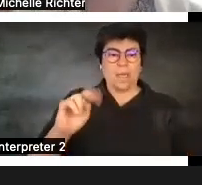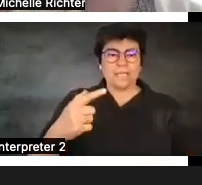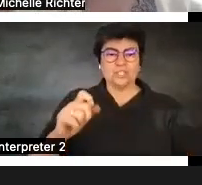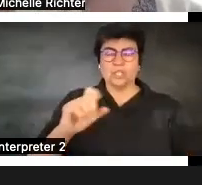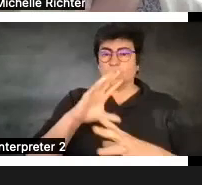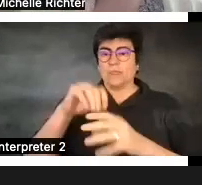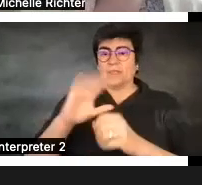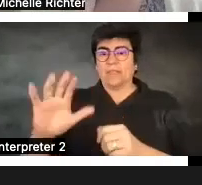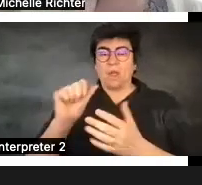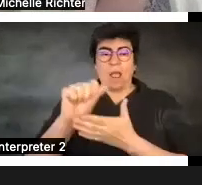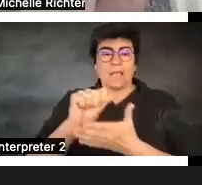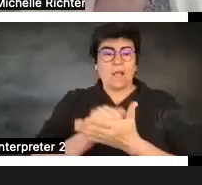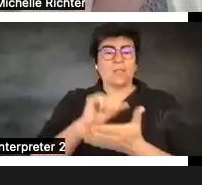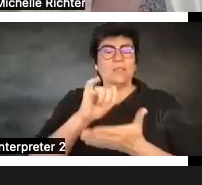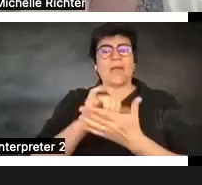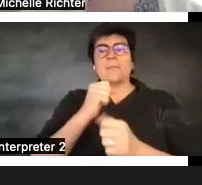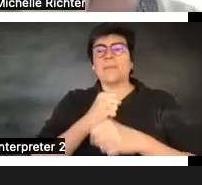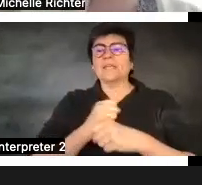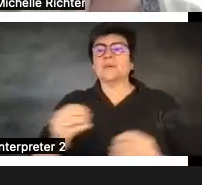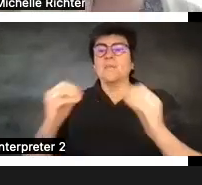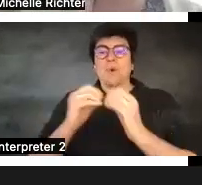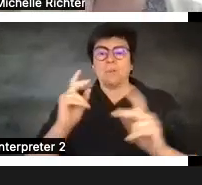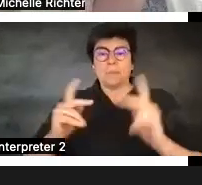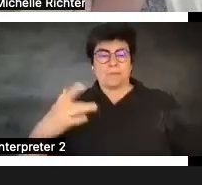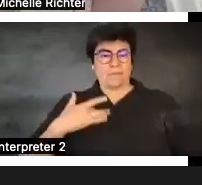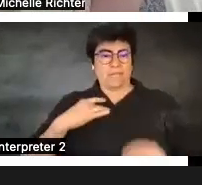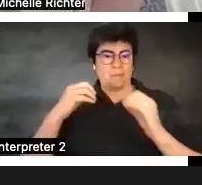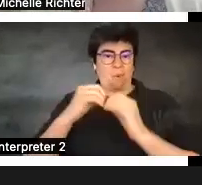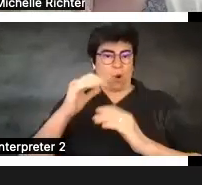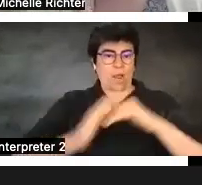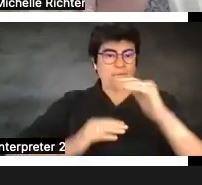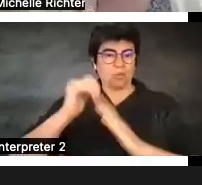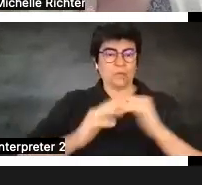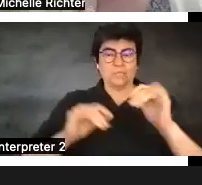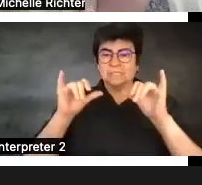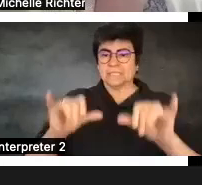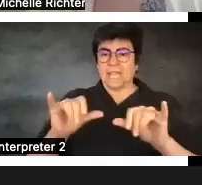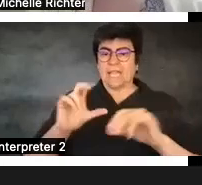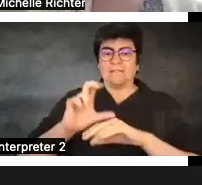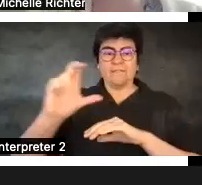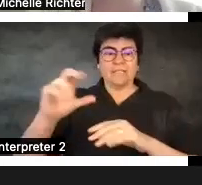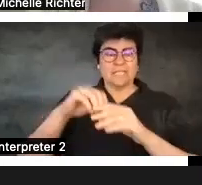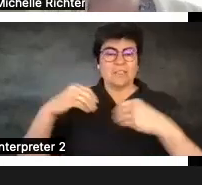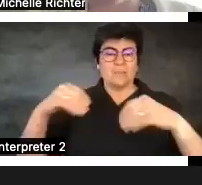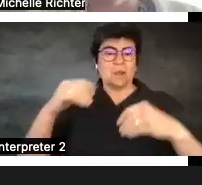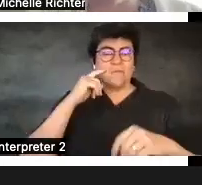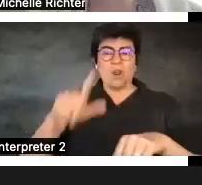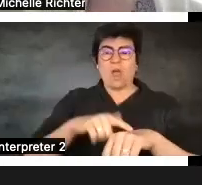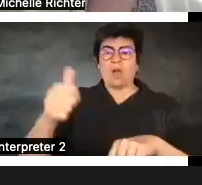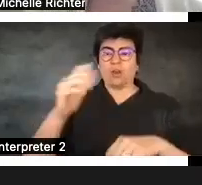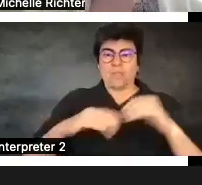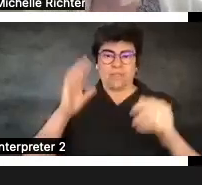account. That makes more people feel more comfortable staying invested in the market for longer than they would